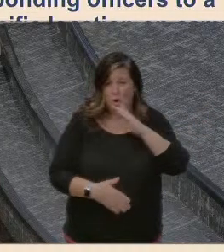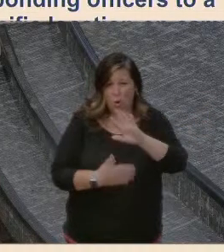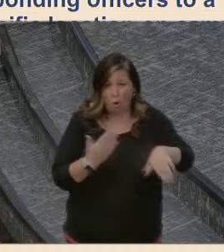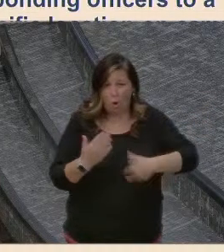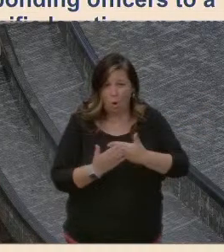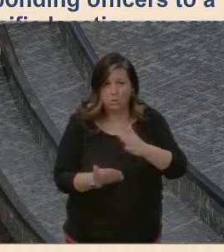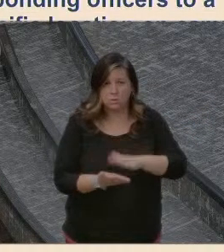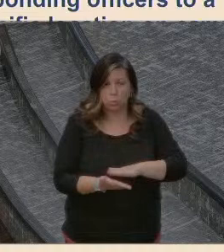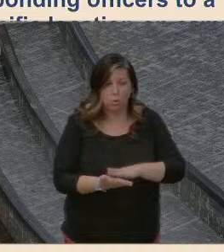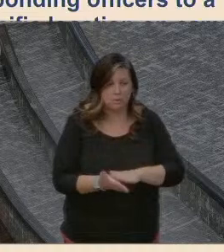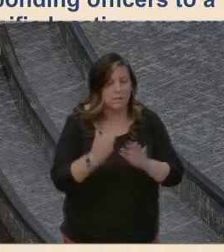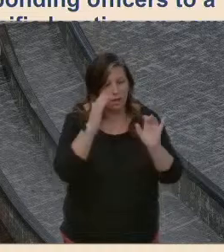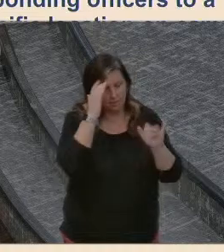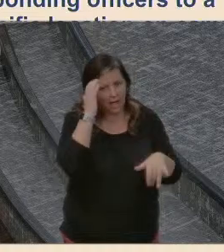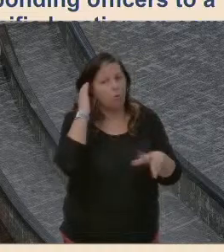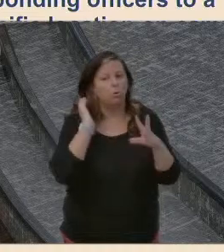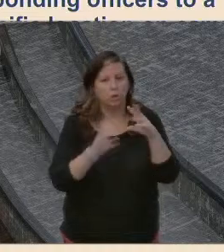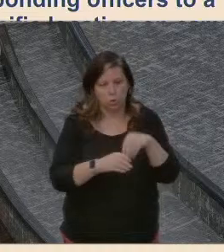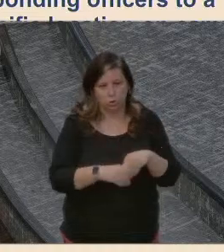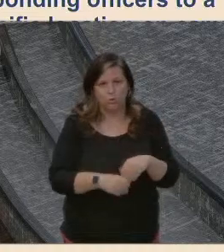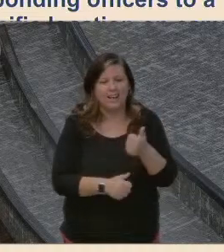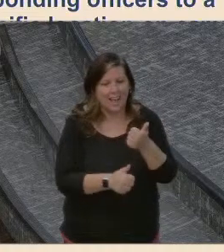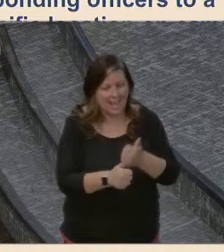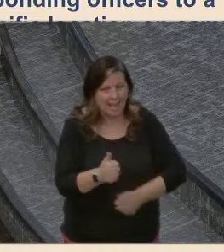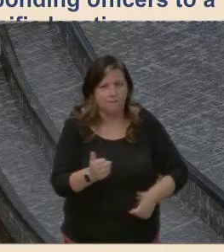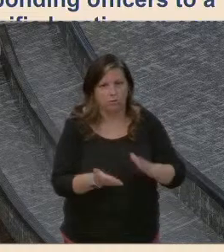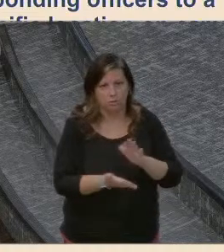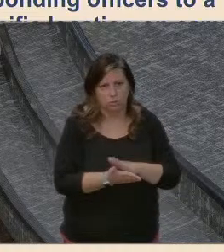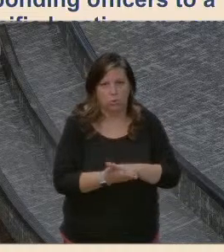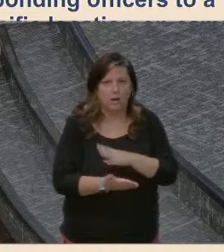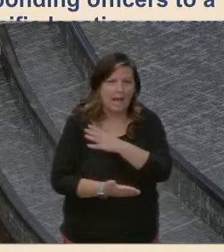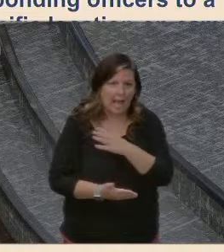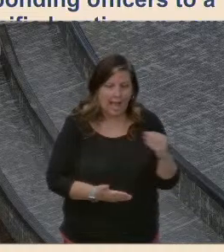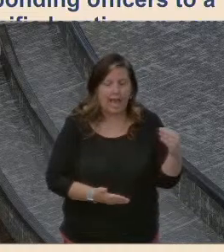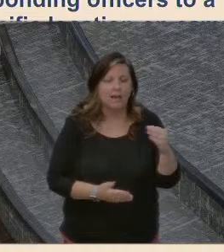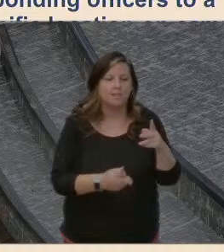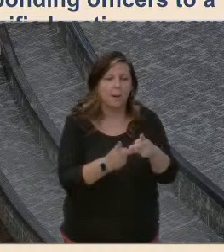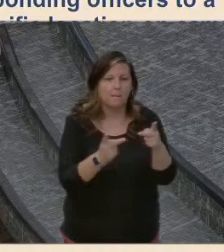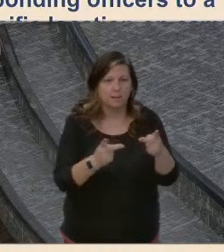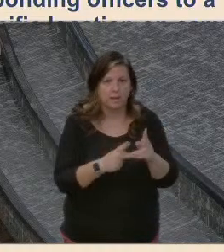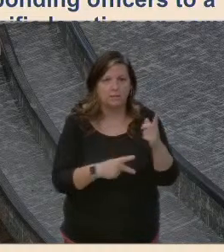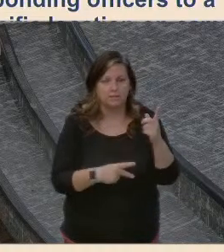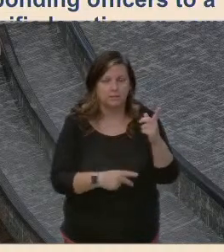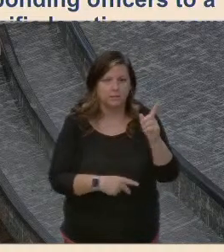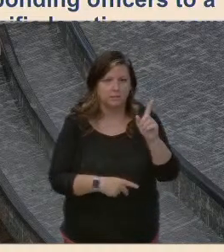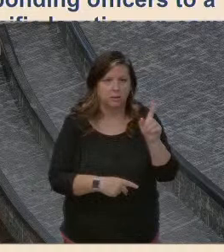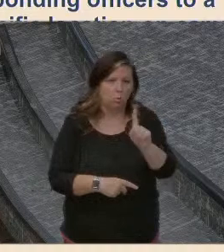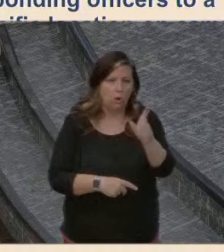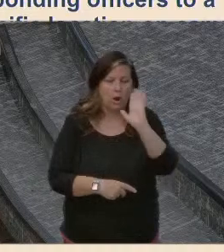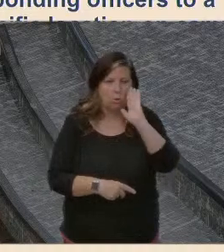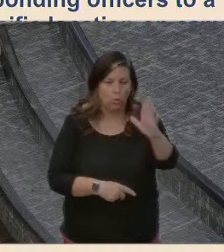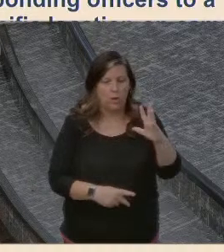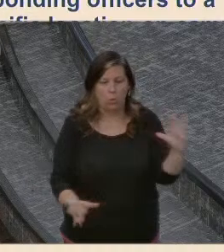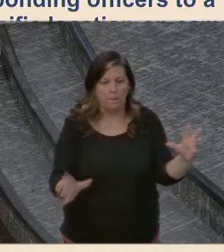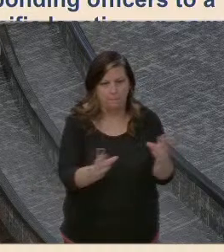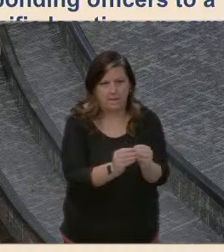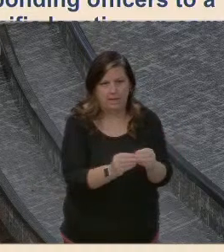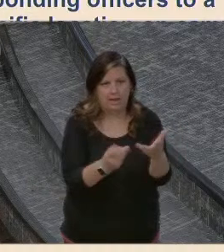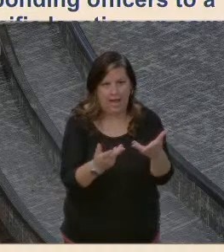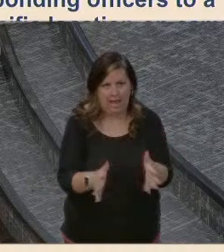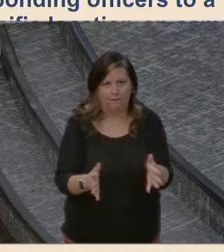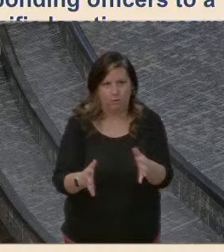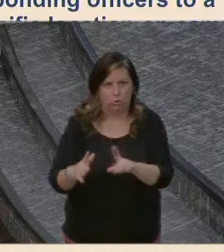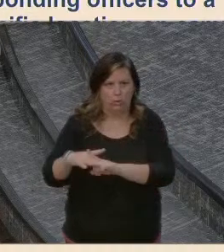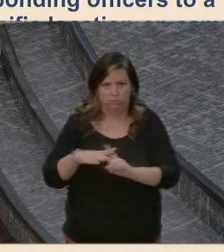21. That would include every single school as well as those reunification sites that I mentioned. Yes, ma'am.